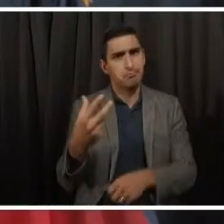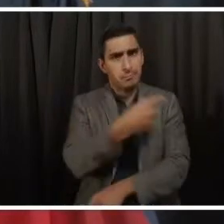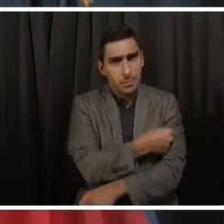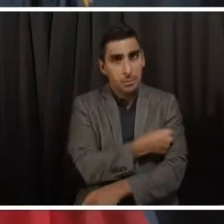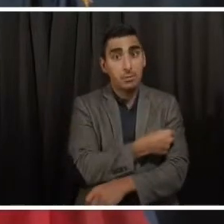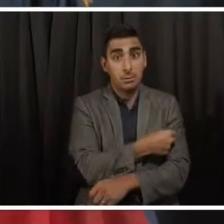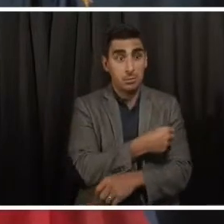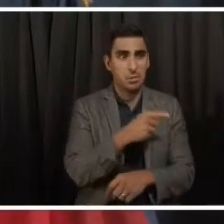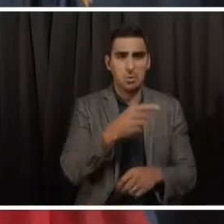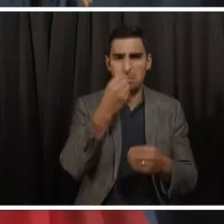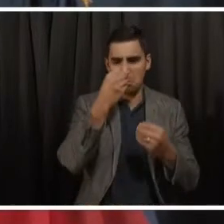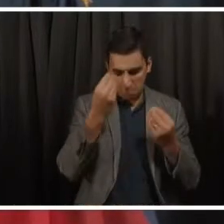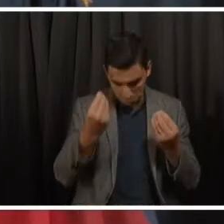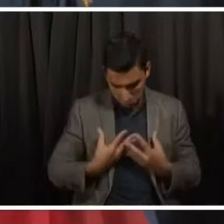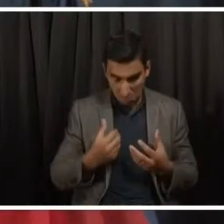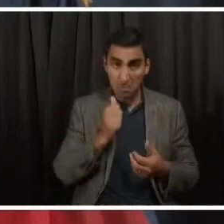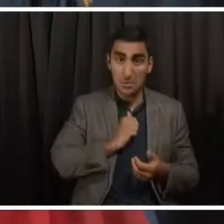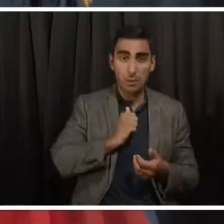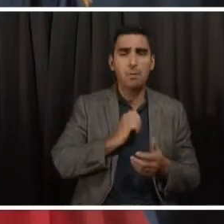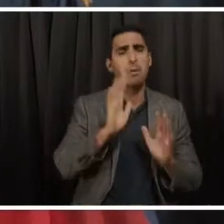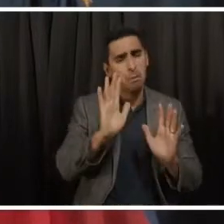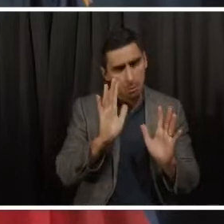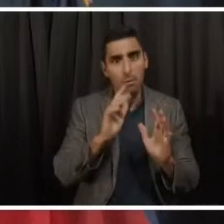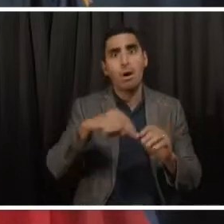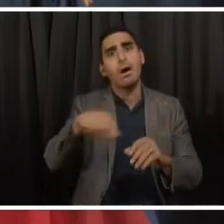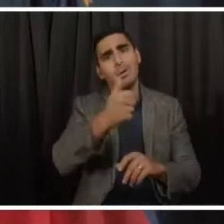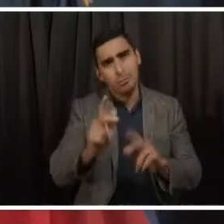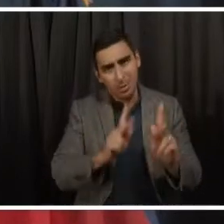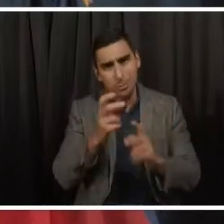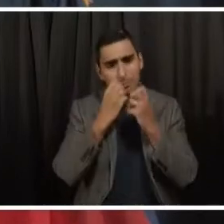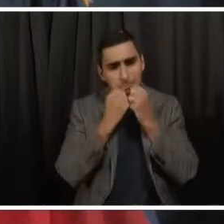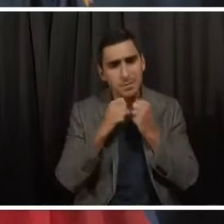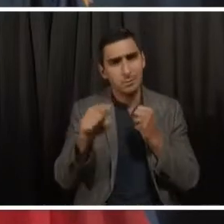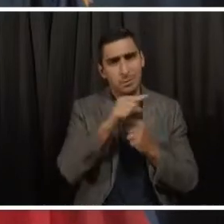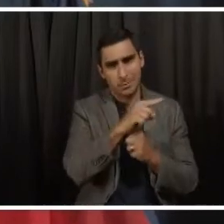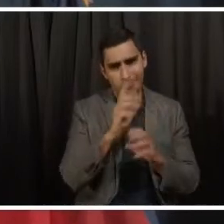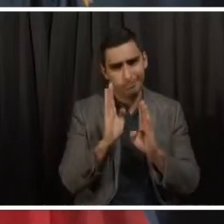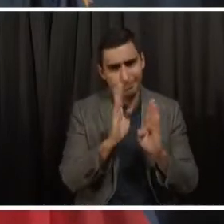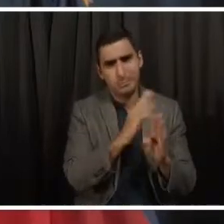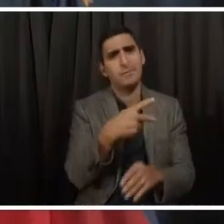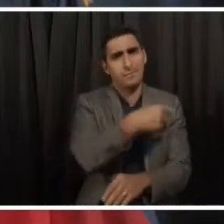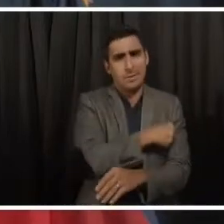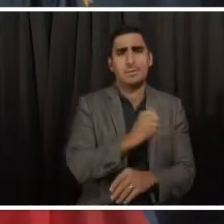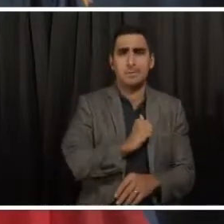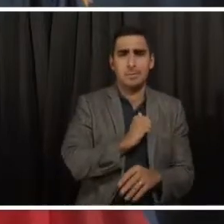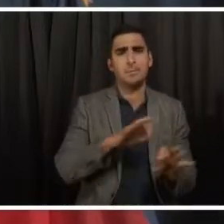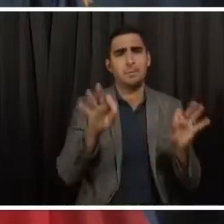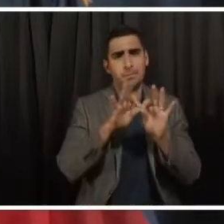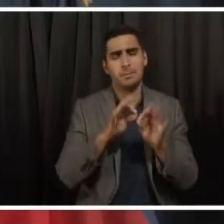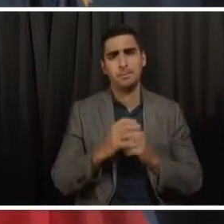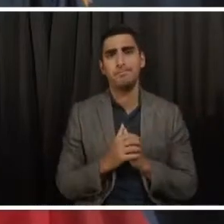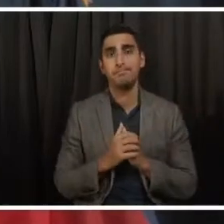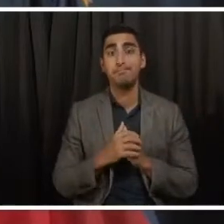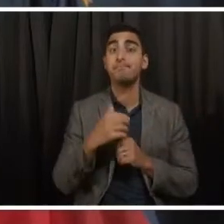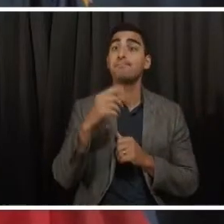love most. Do it to protect our way of life in the great state of Colorado. With that, I'm happy to take some questions.